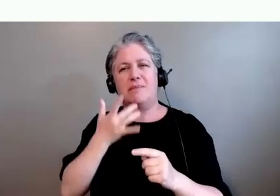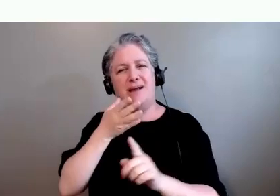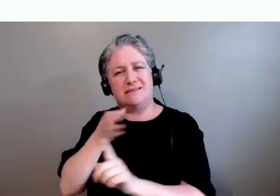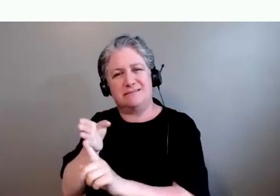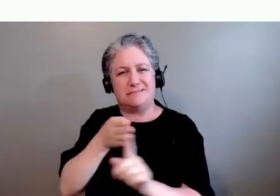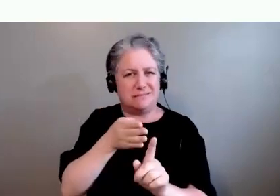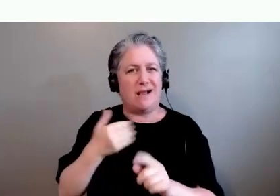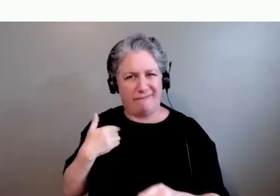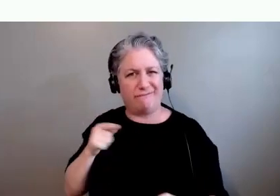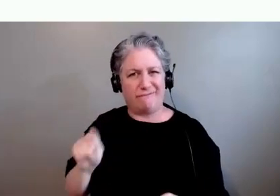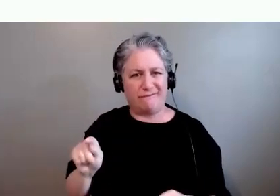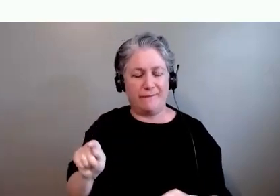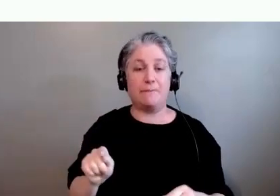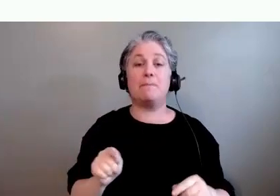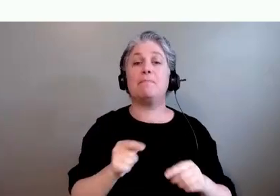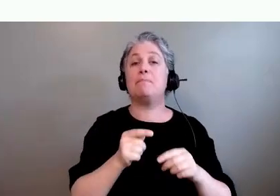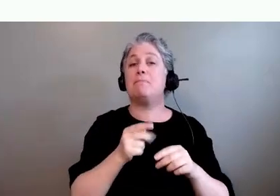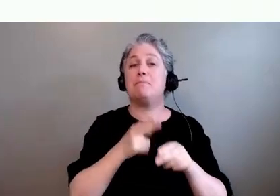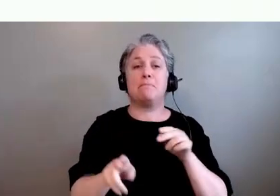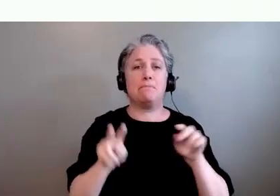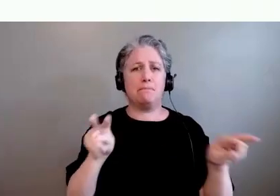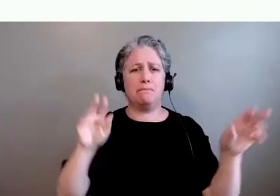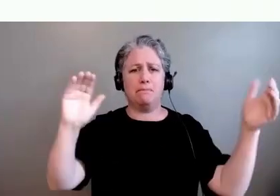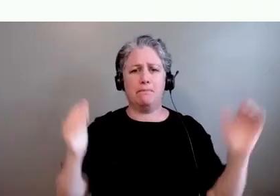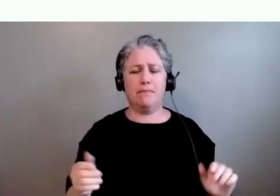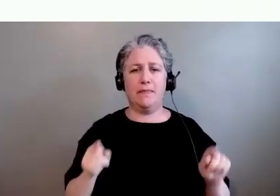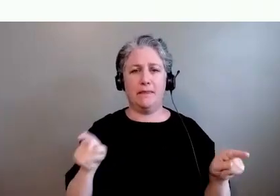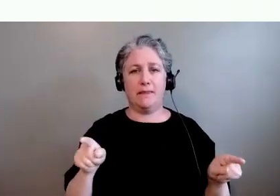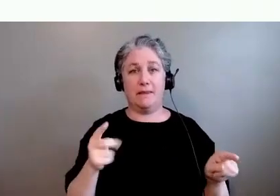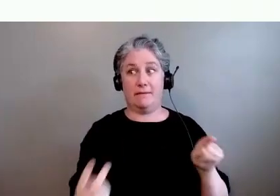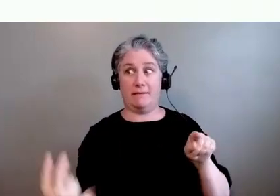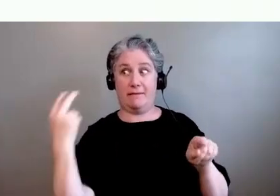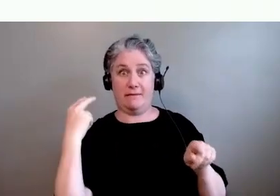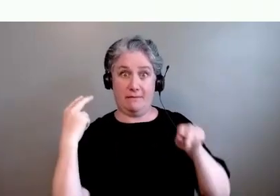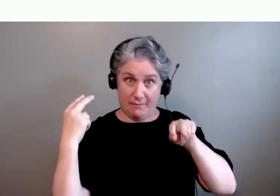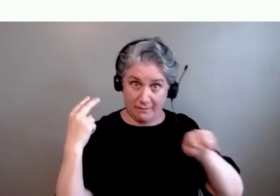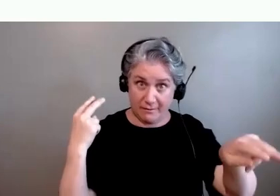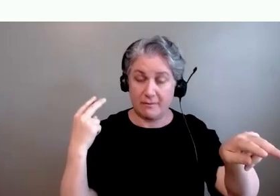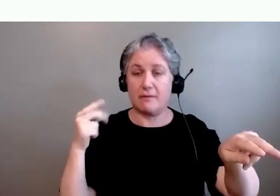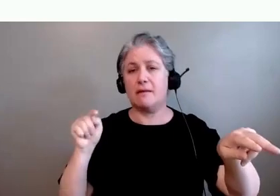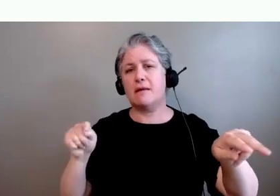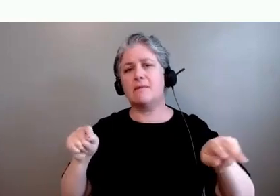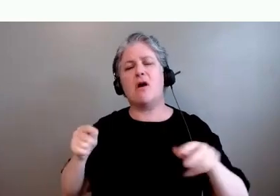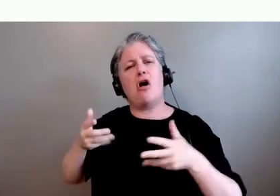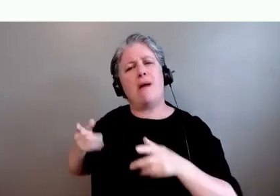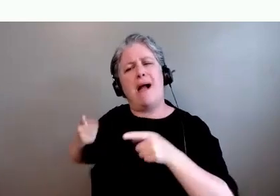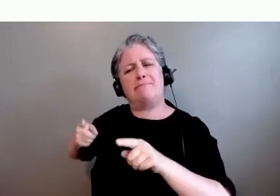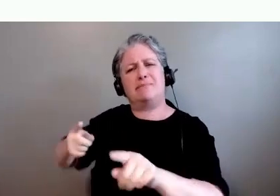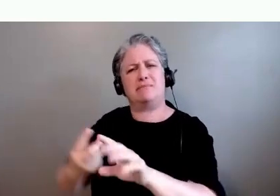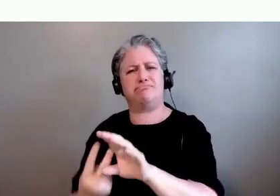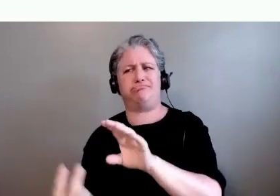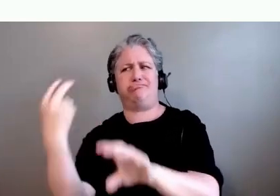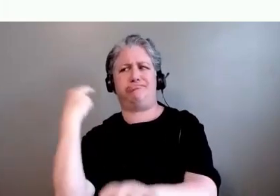bias. So just a quick look at the difference between the two. So in a retrospective study, we're looking back at things that have already